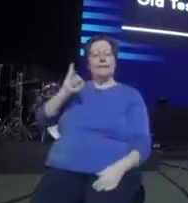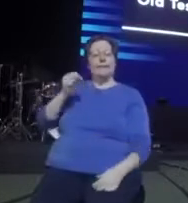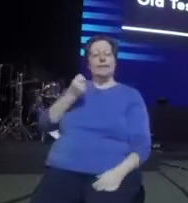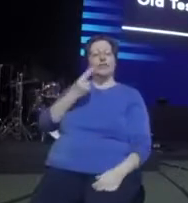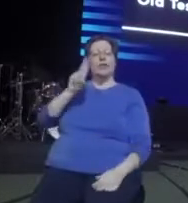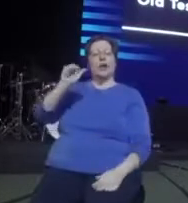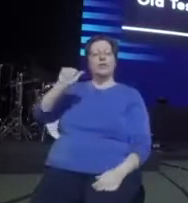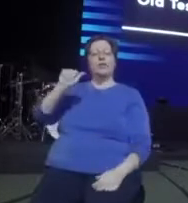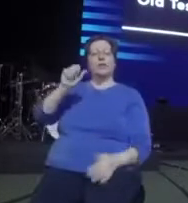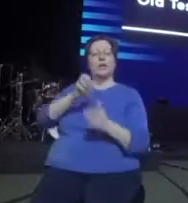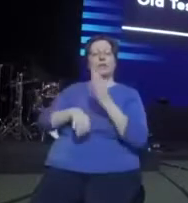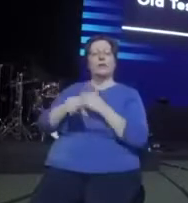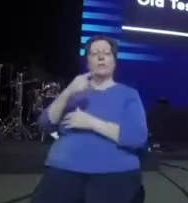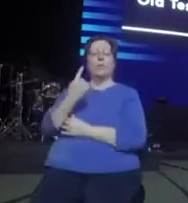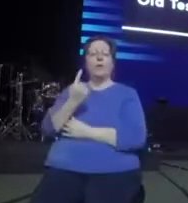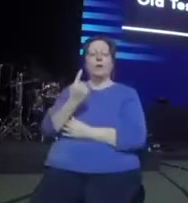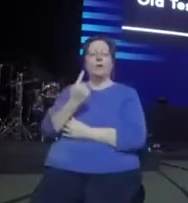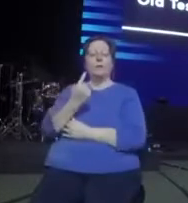Joshua,